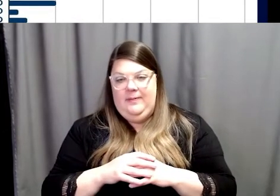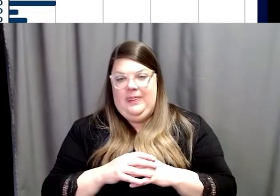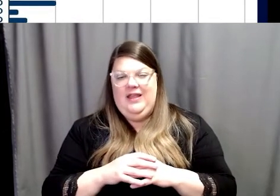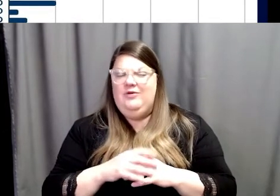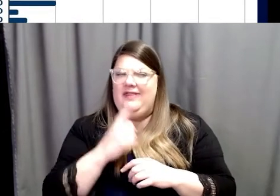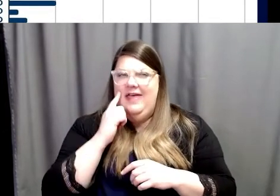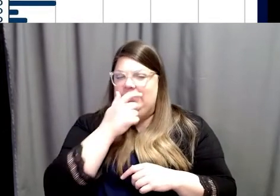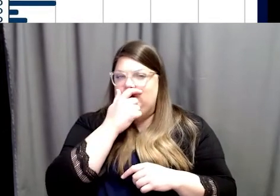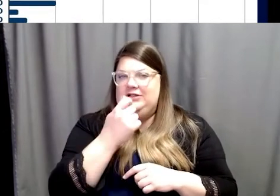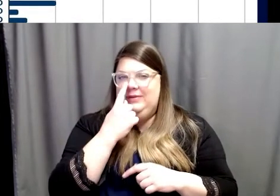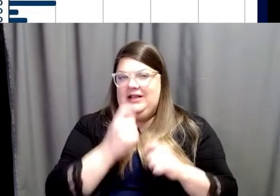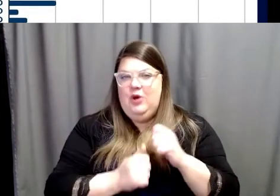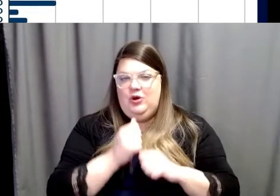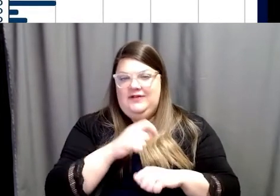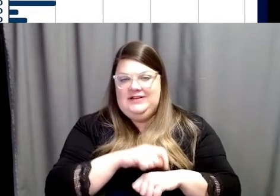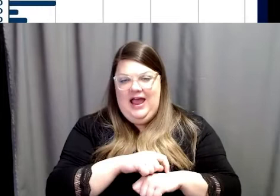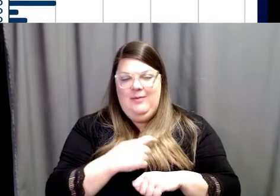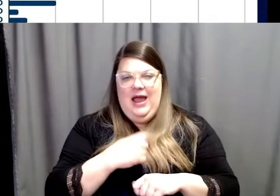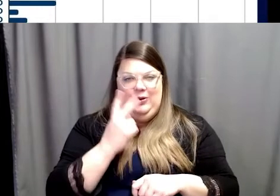of the time I would